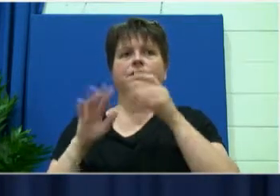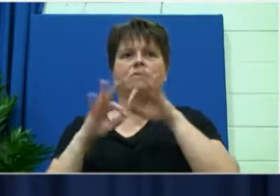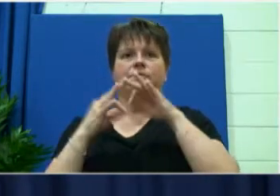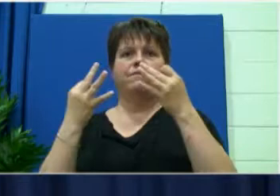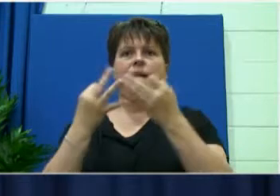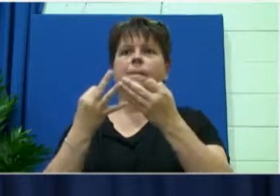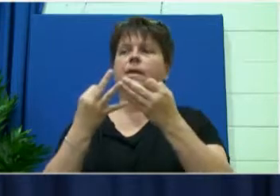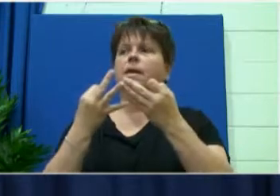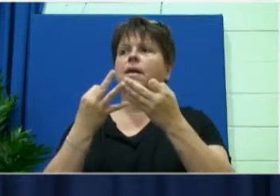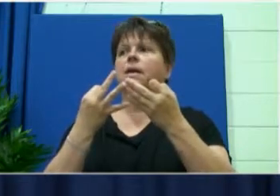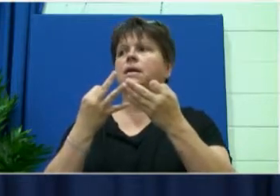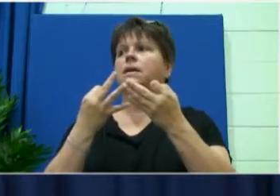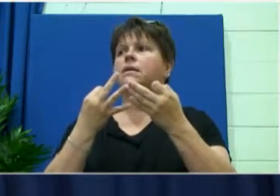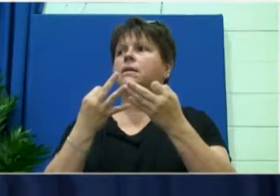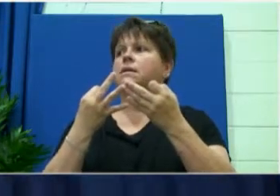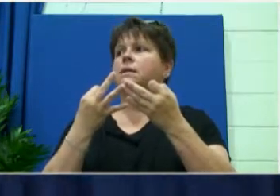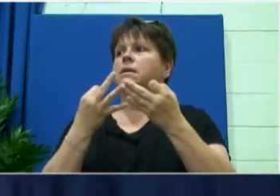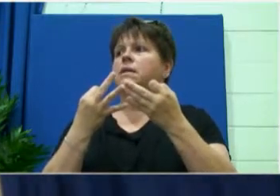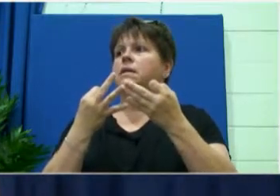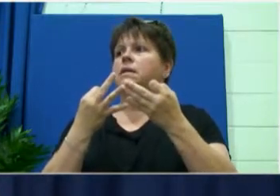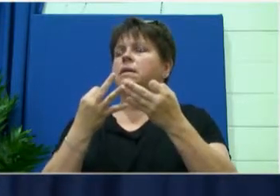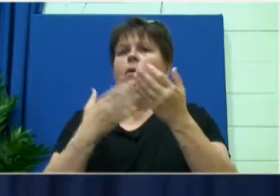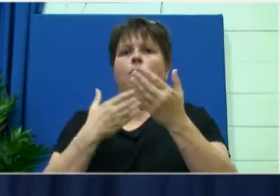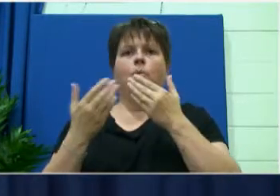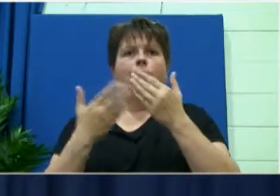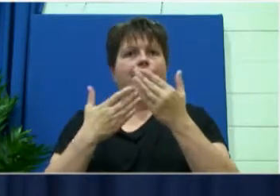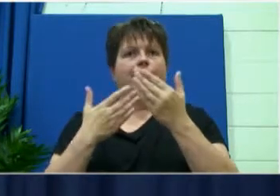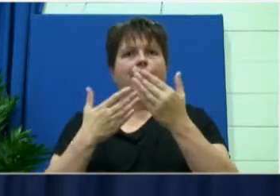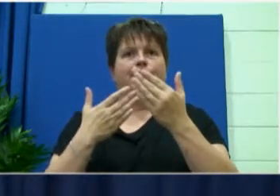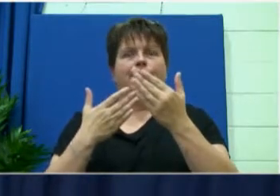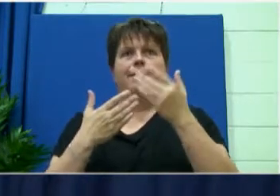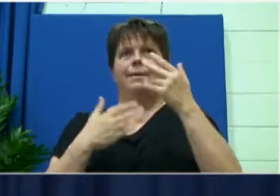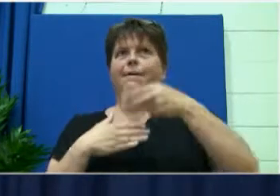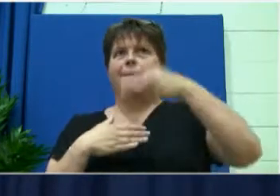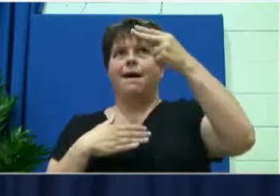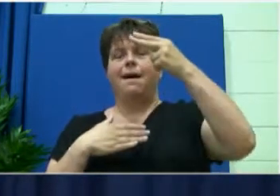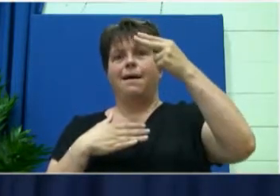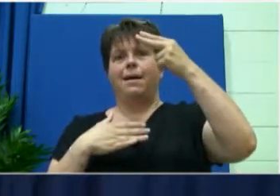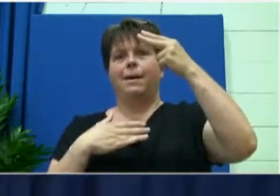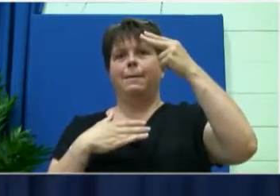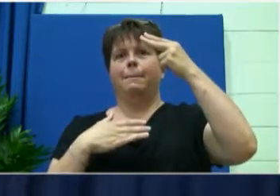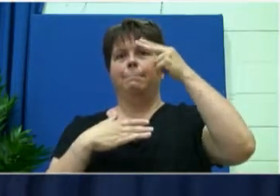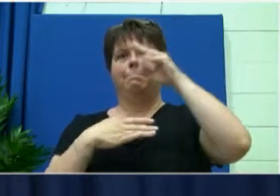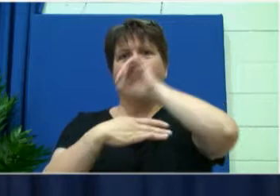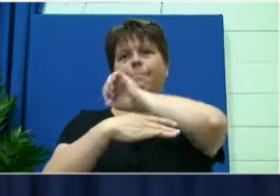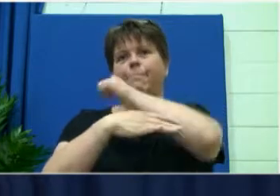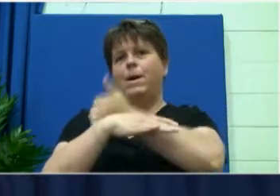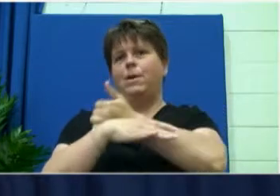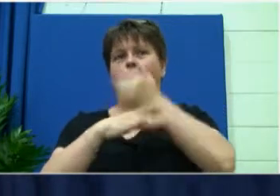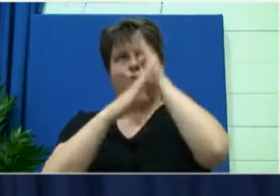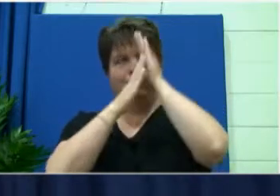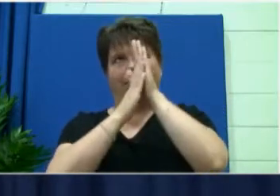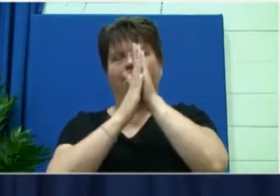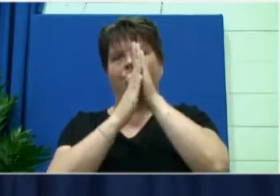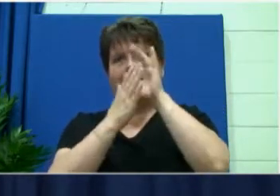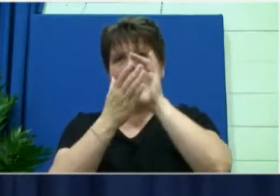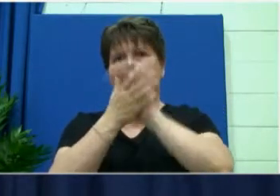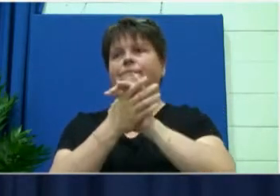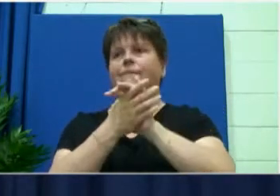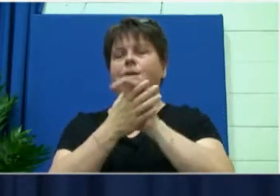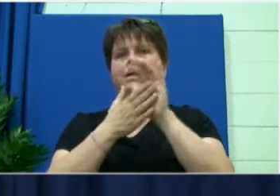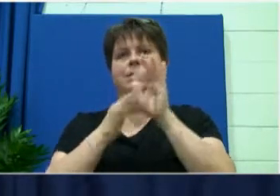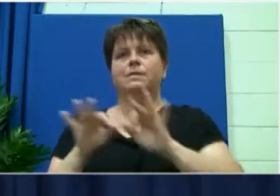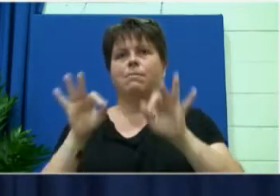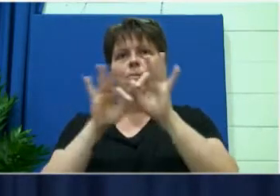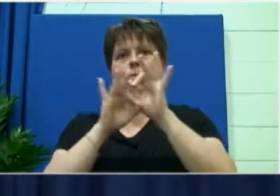family, and whatever higher power you believe in is very much a key to all that you do